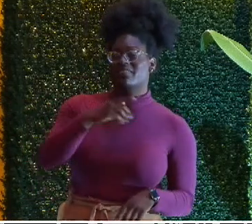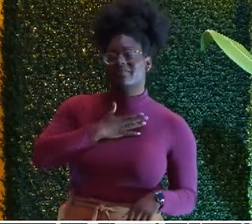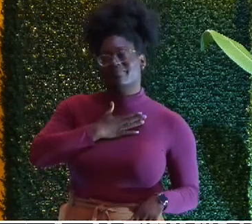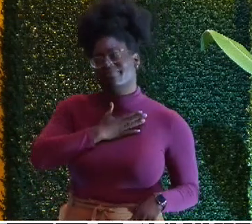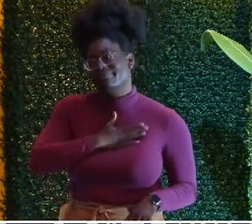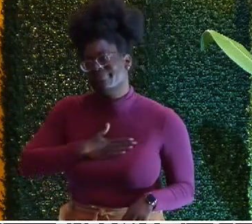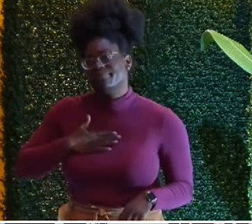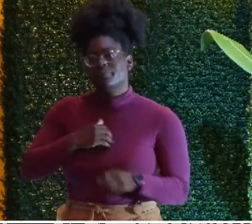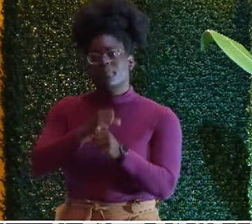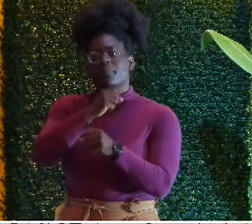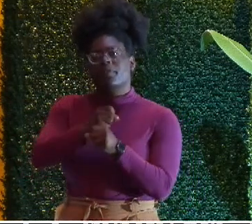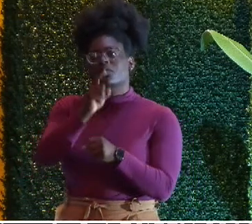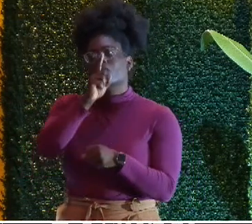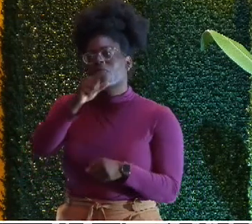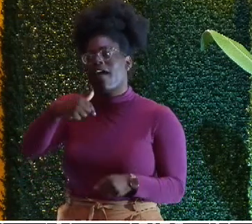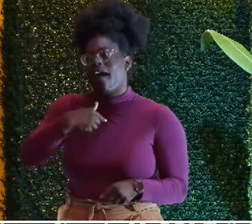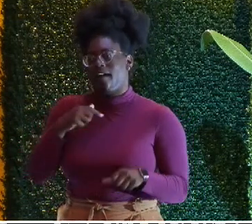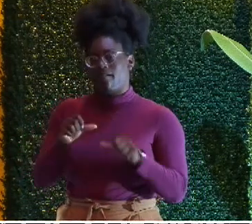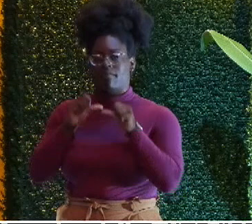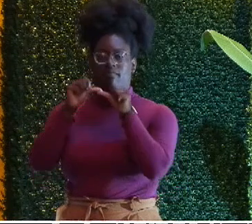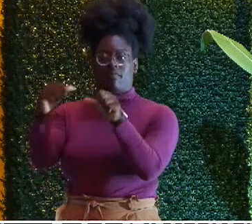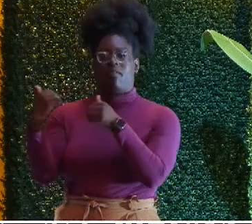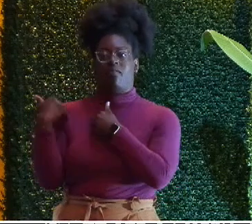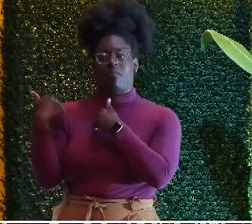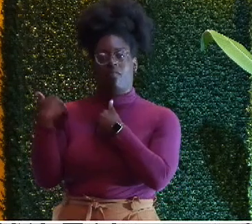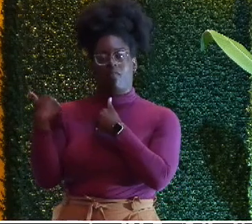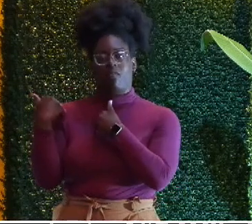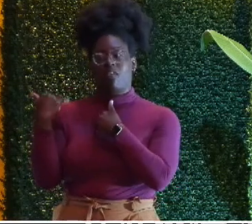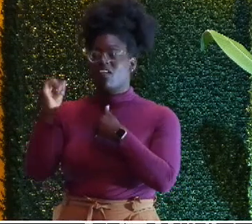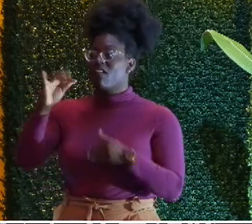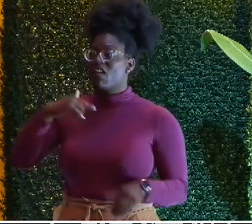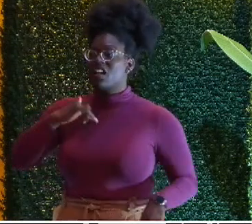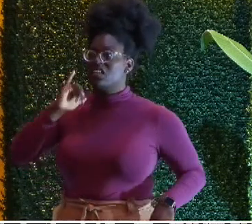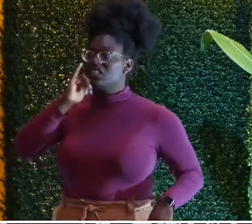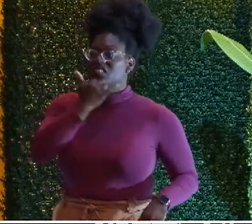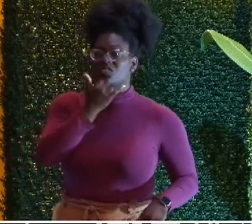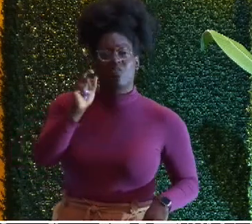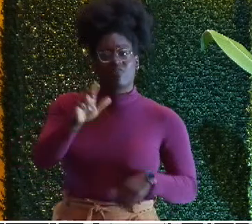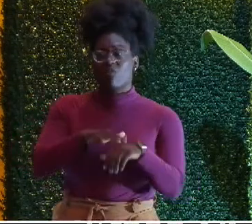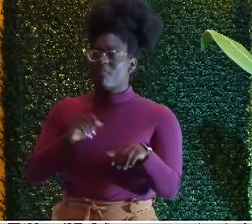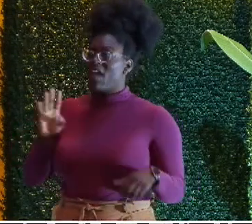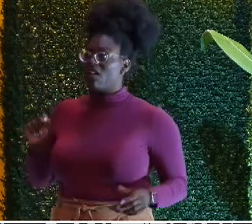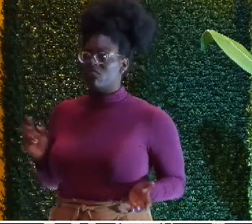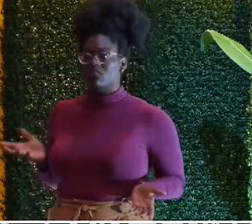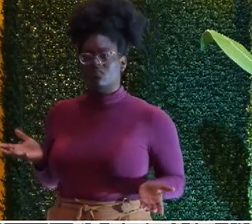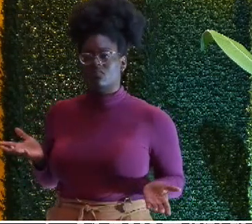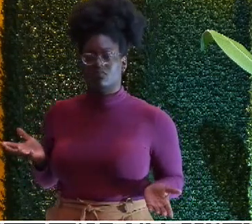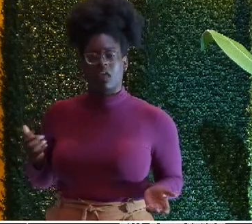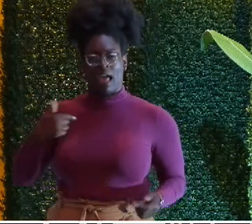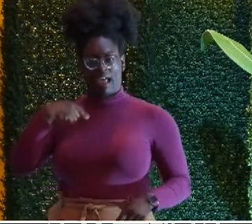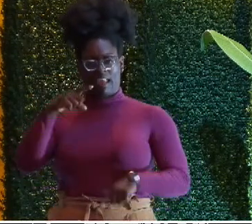be a leader and not be accountable to the people that you're claiming to lead.